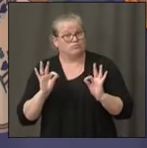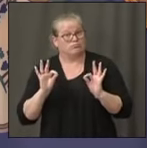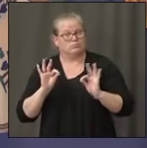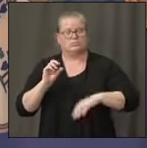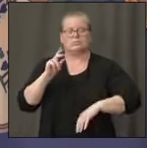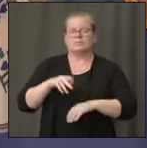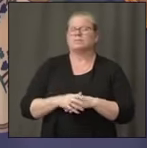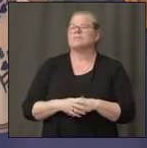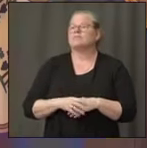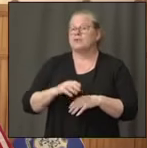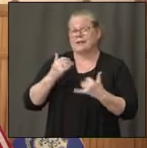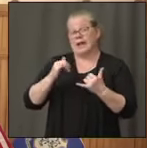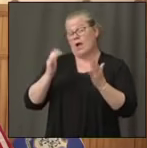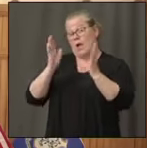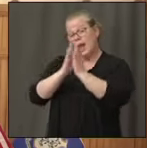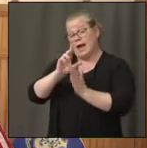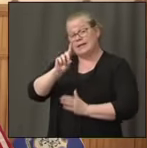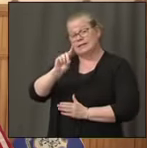questions from people.